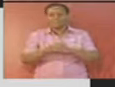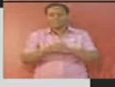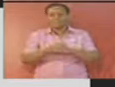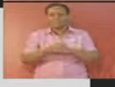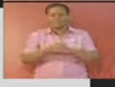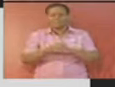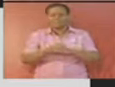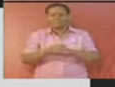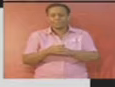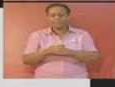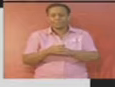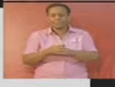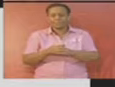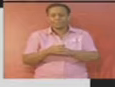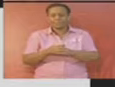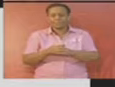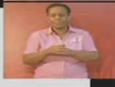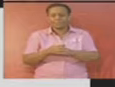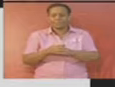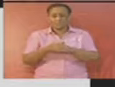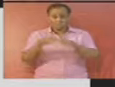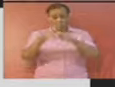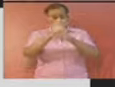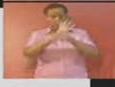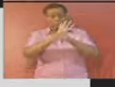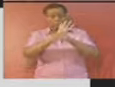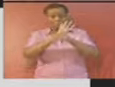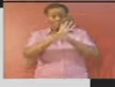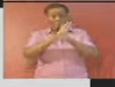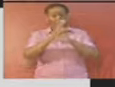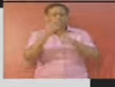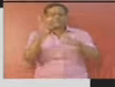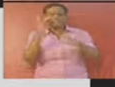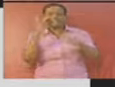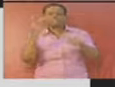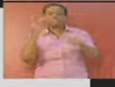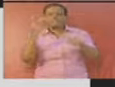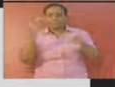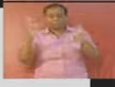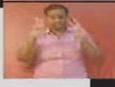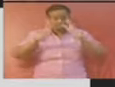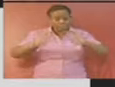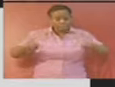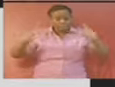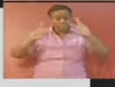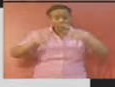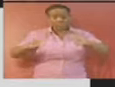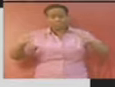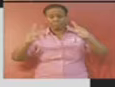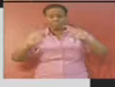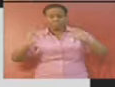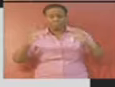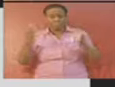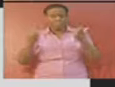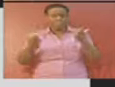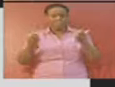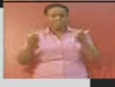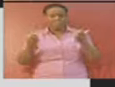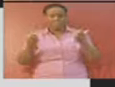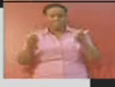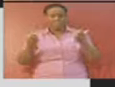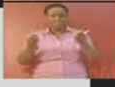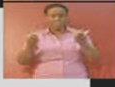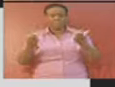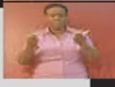for COVID-19 in the literature is that we are expecting anywhere between 50 and 88% of the population